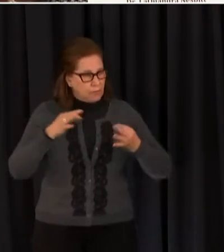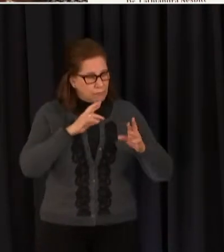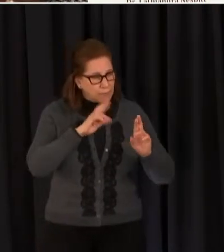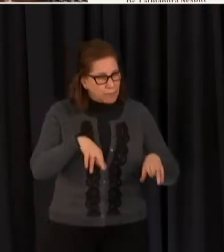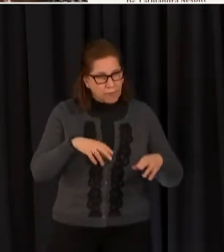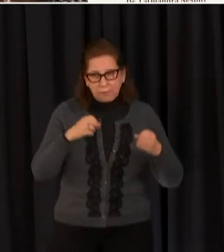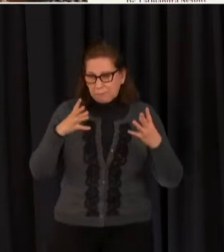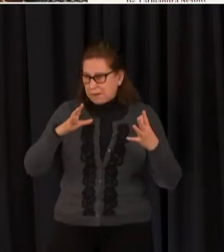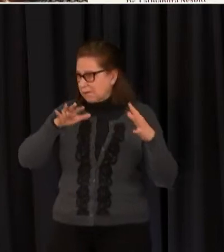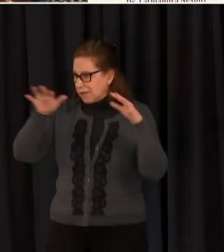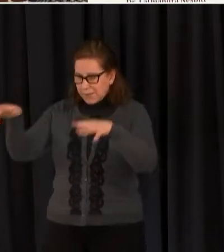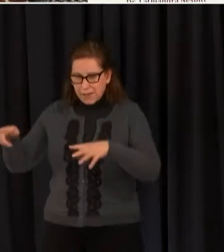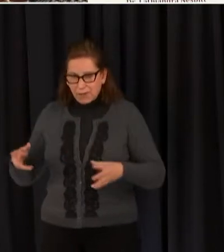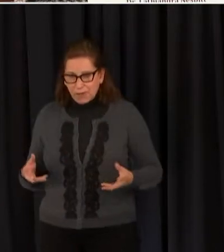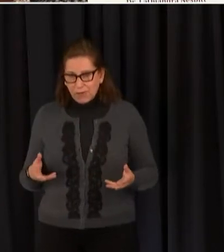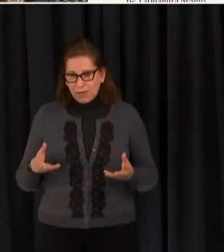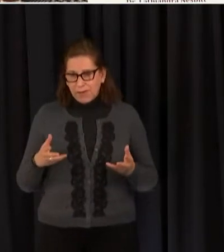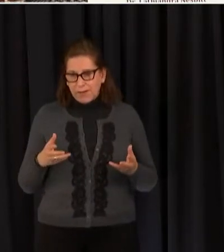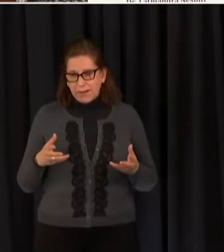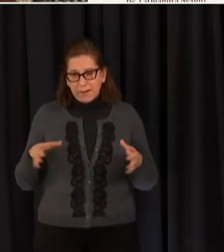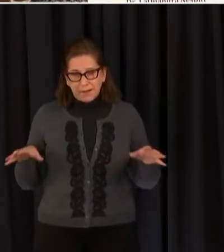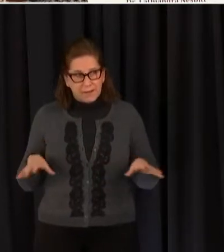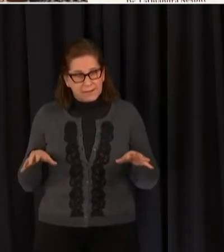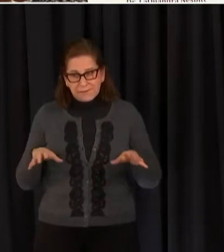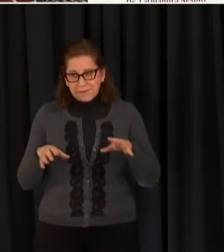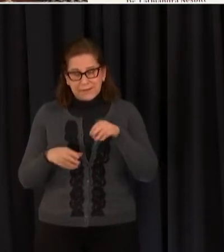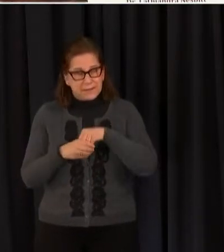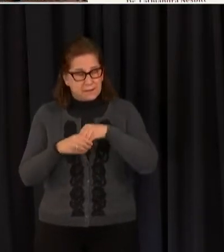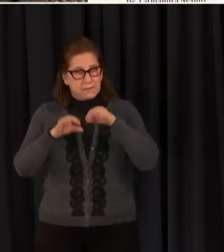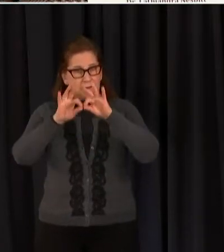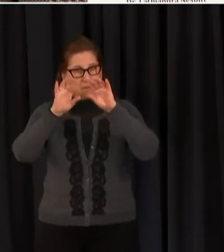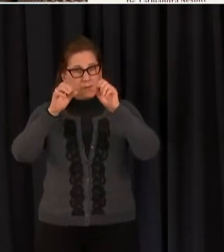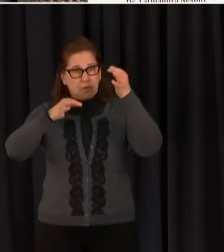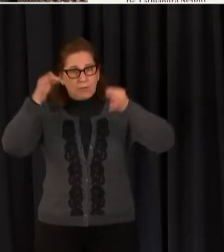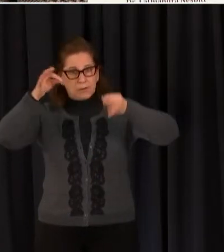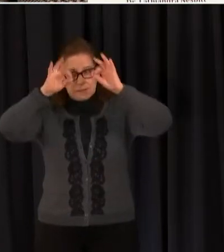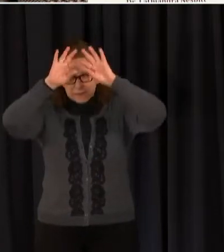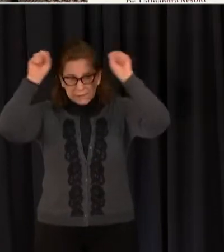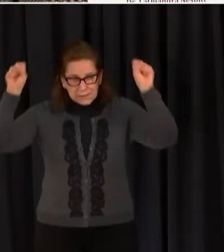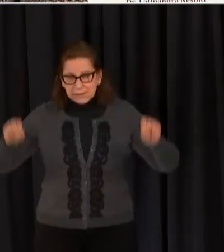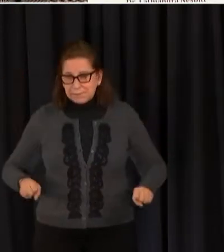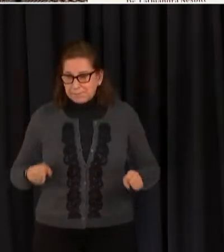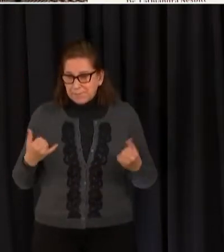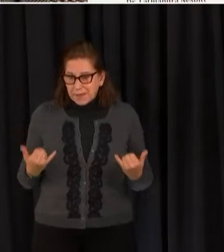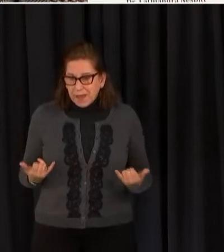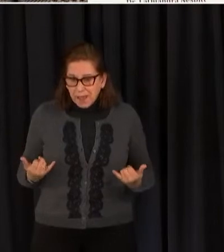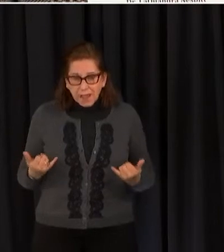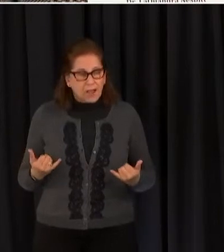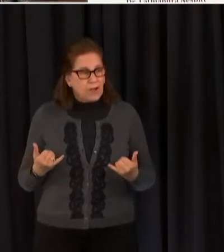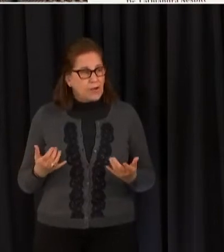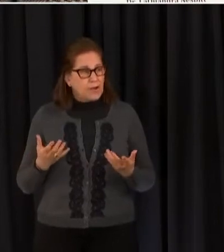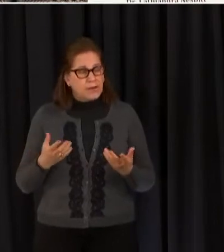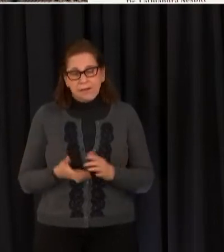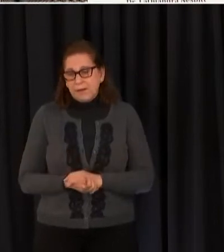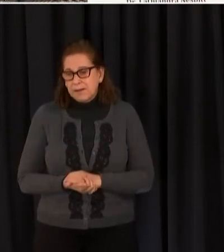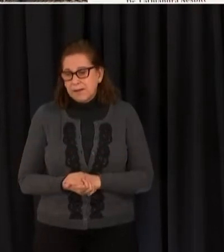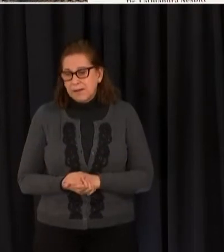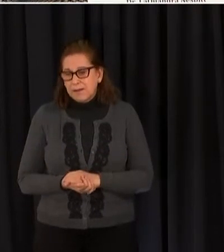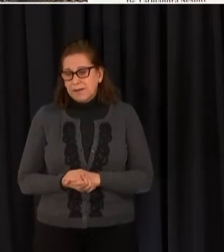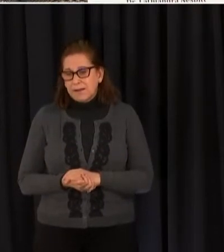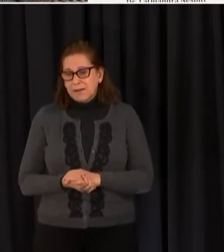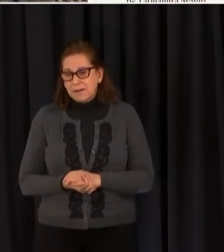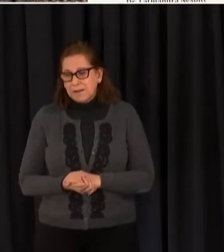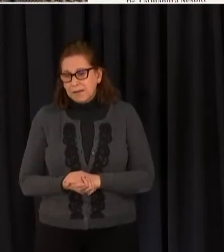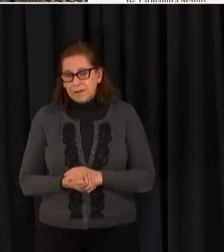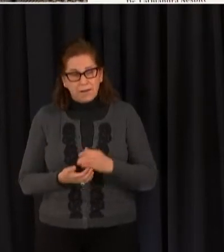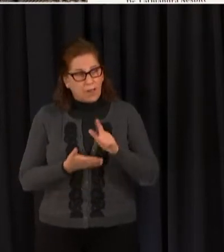reporters, all of those folks who are actively engaged in the court system, providing in-person services, lawyers who are